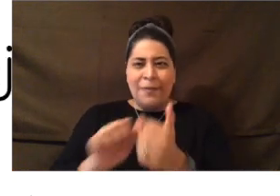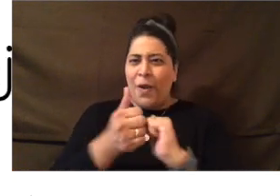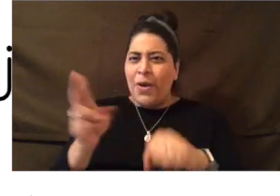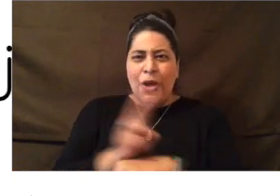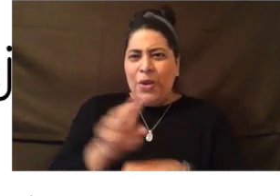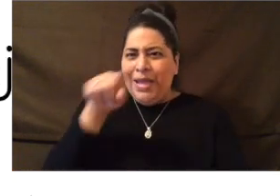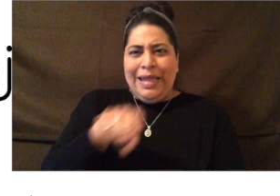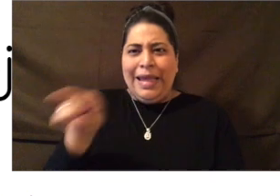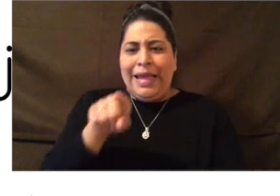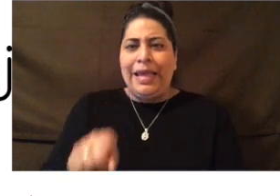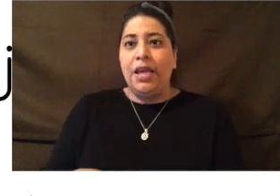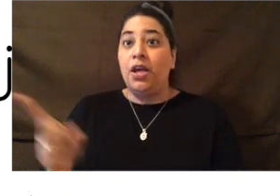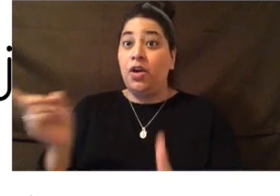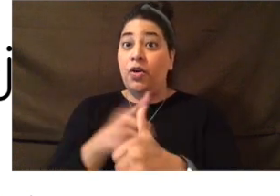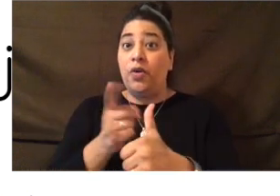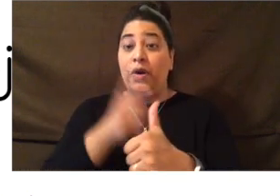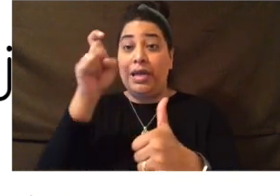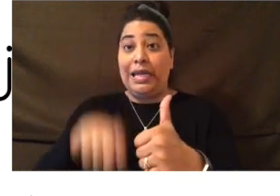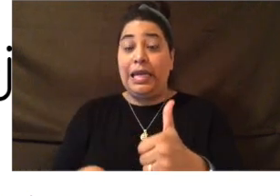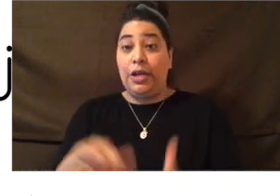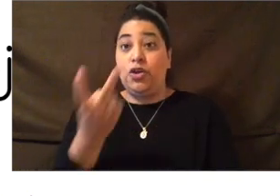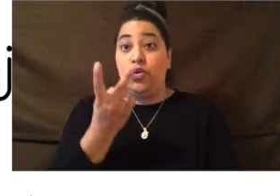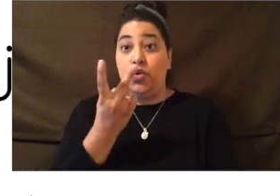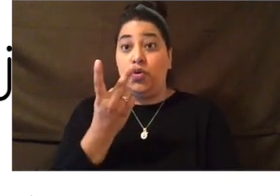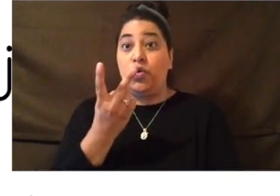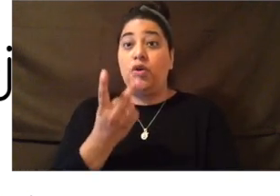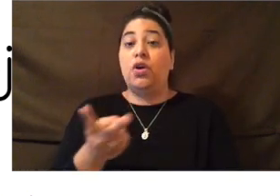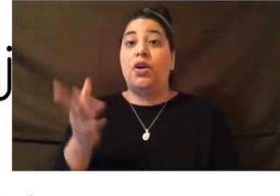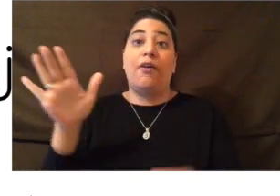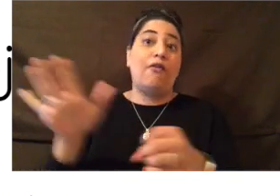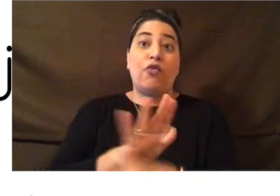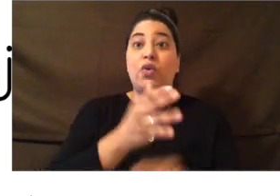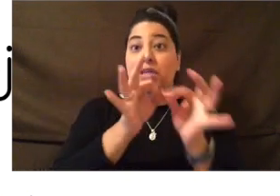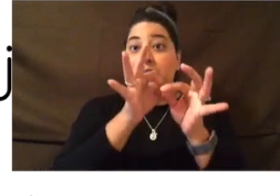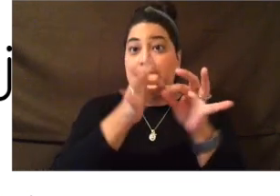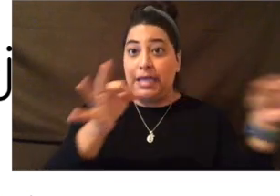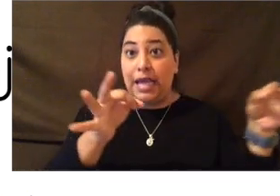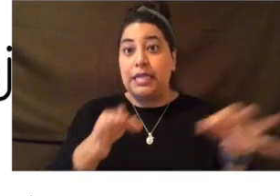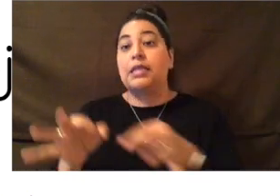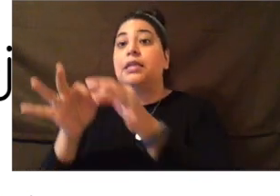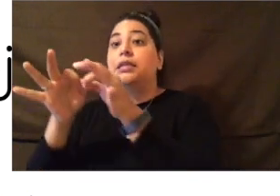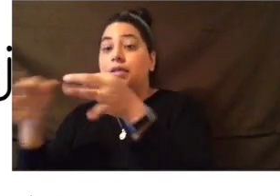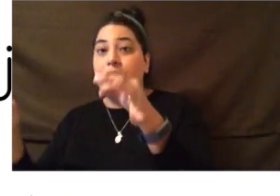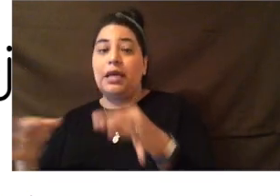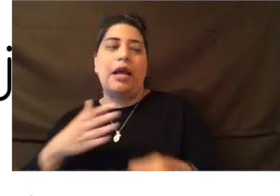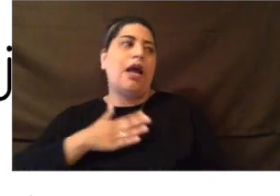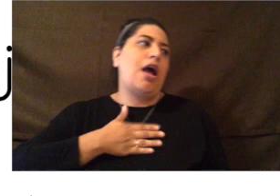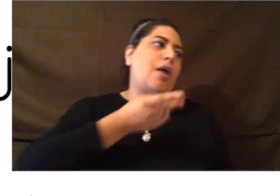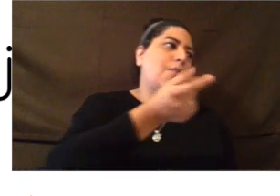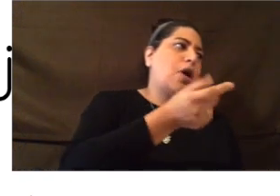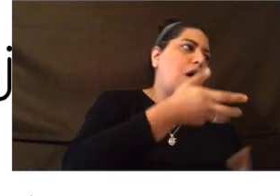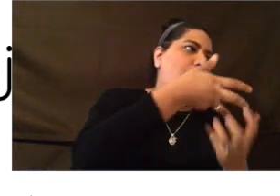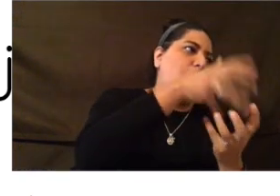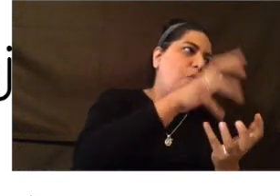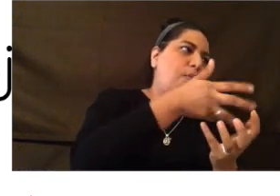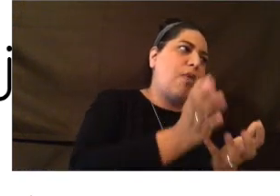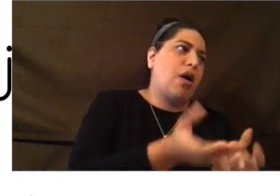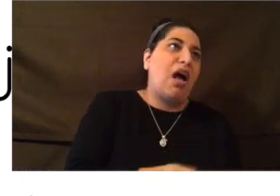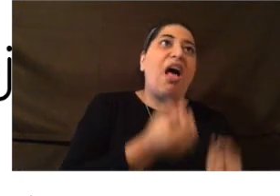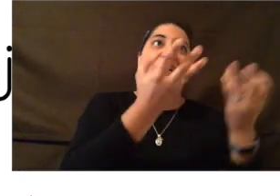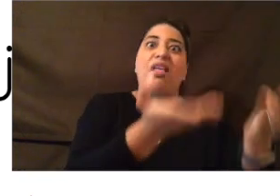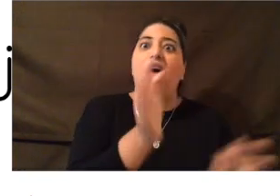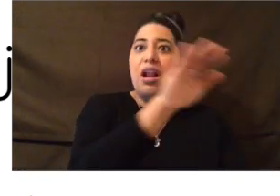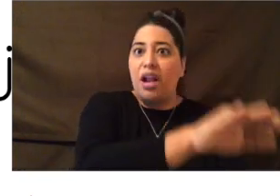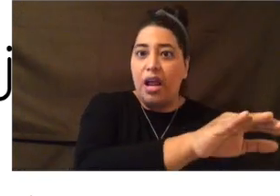So how do I use coordinating conjunctions? Well, the first thing I need are 2 complete sentences. My